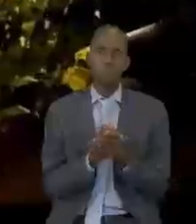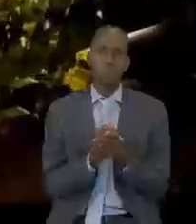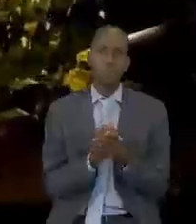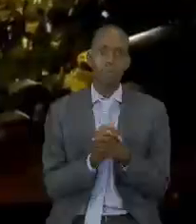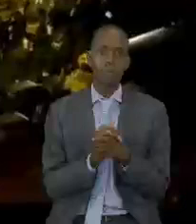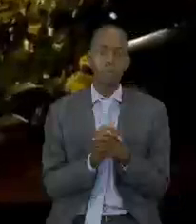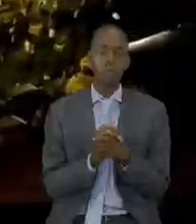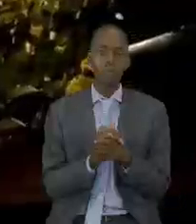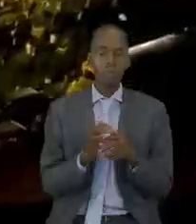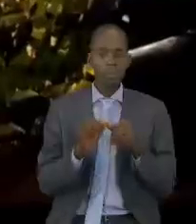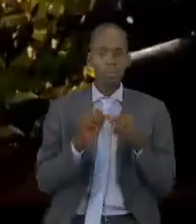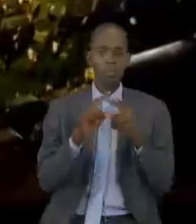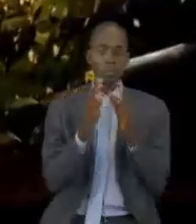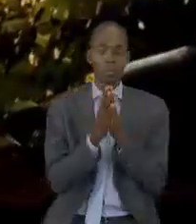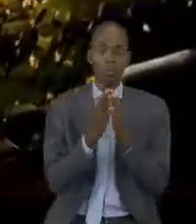Miracle time.